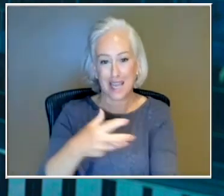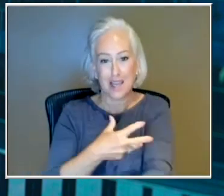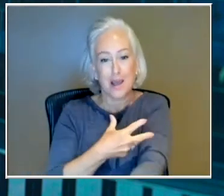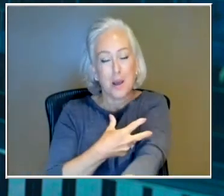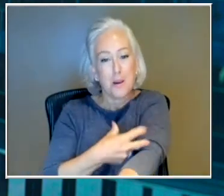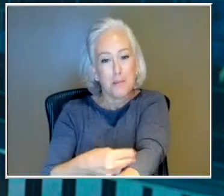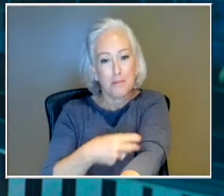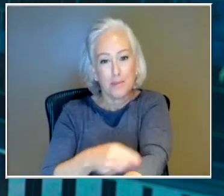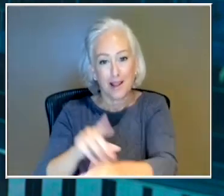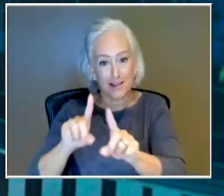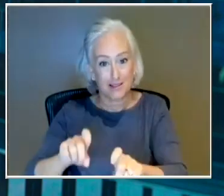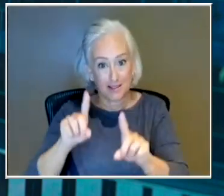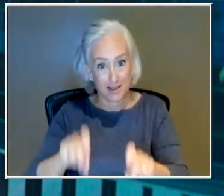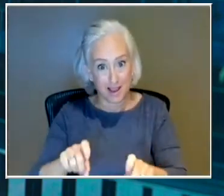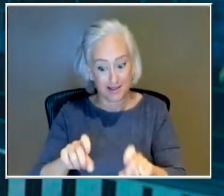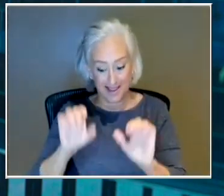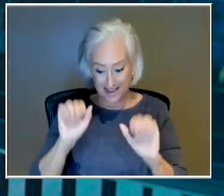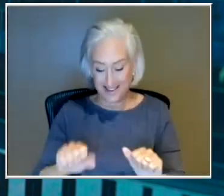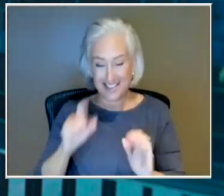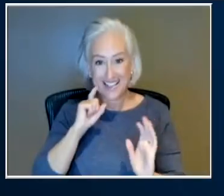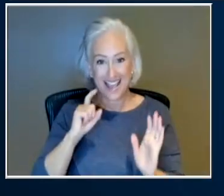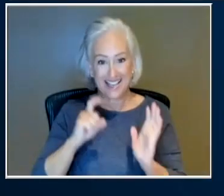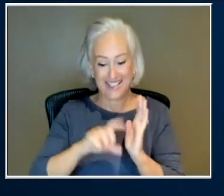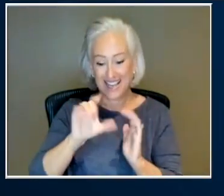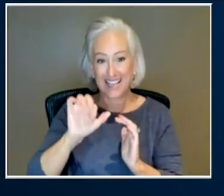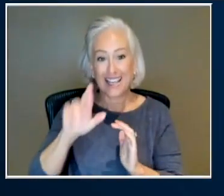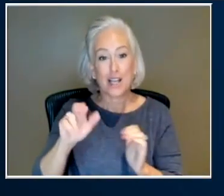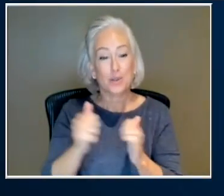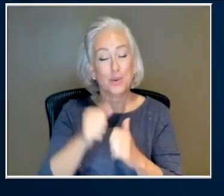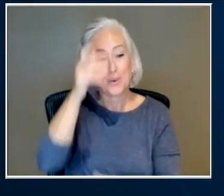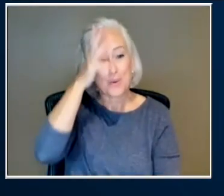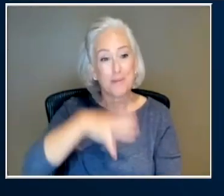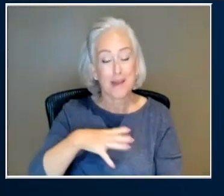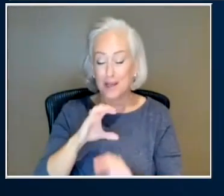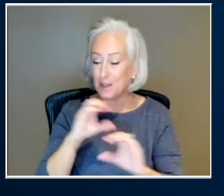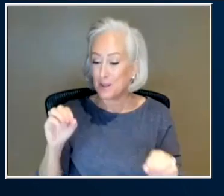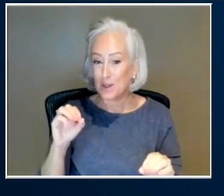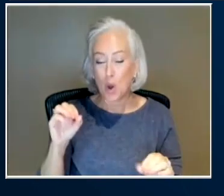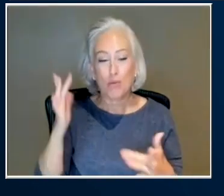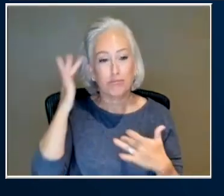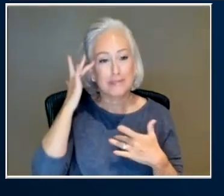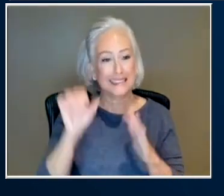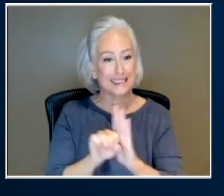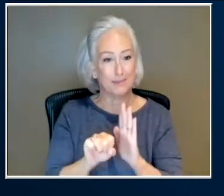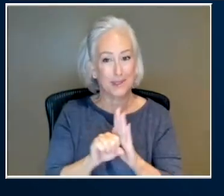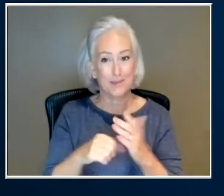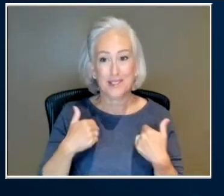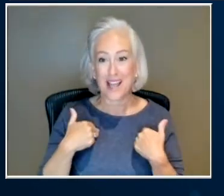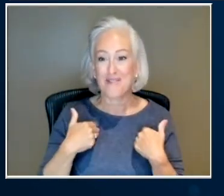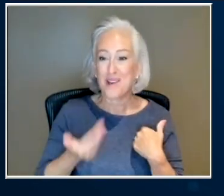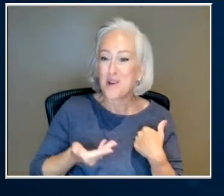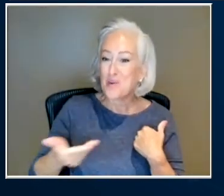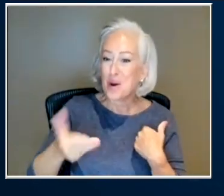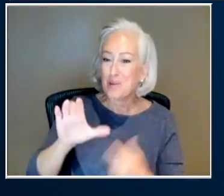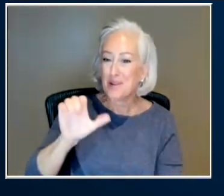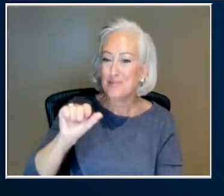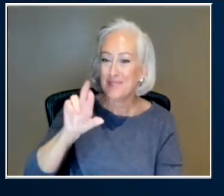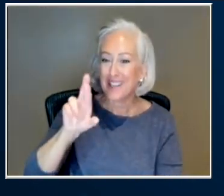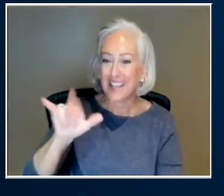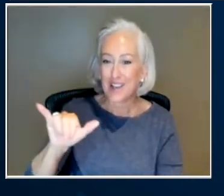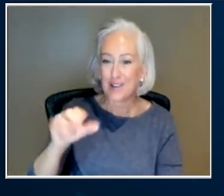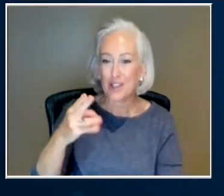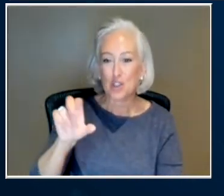men even with no symptoms. I want to welcome to our program today Gary Shorman. We're so glad to have you. He was diagnosed with prostate